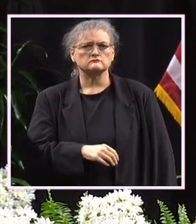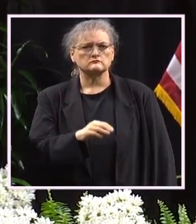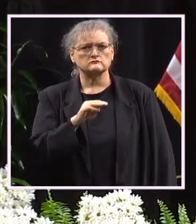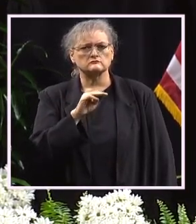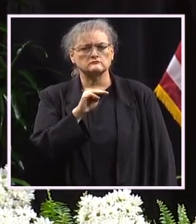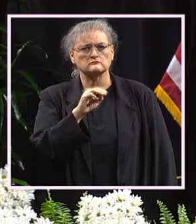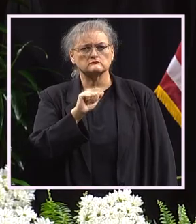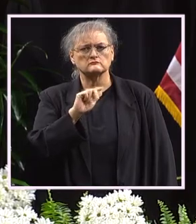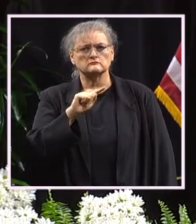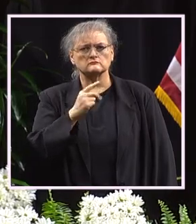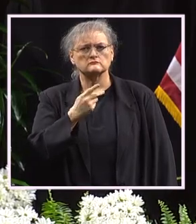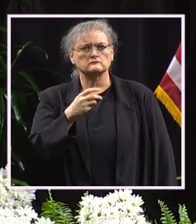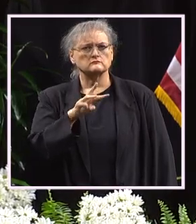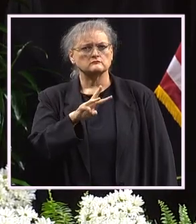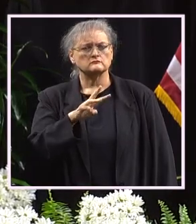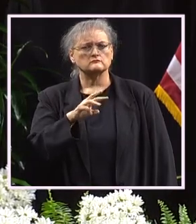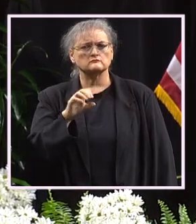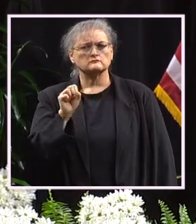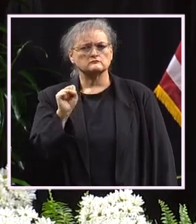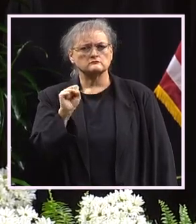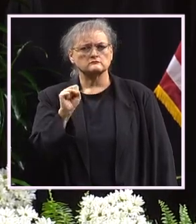Matthew Simpson Jr.,